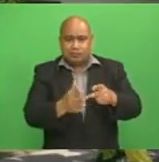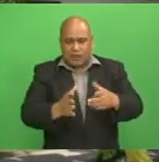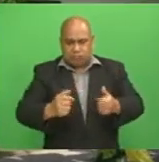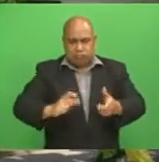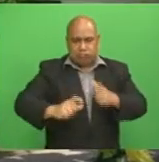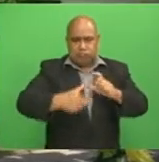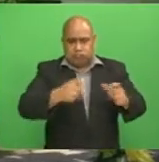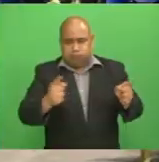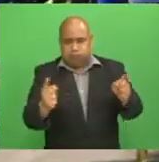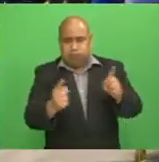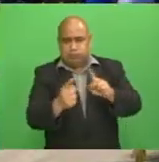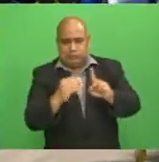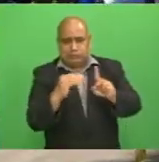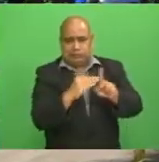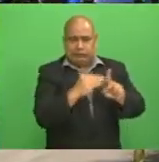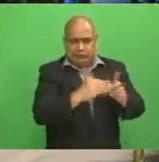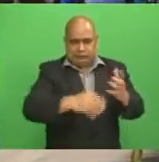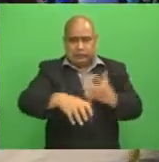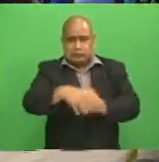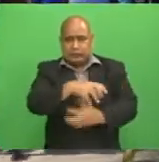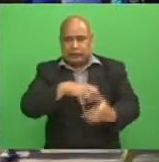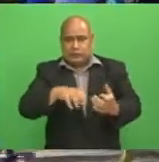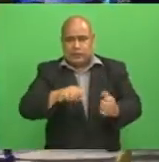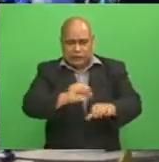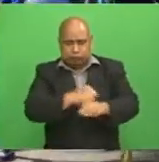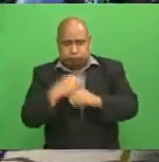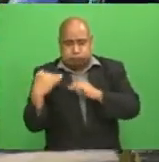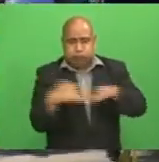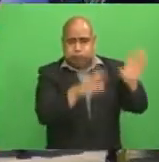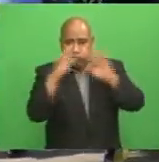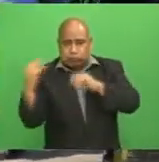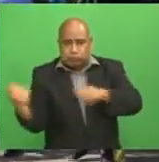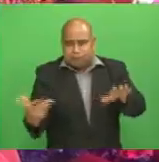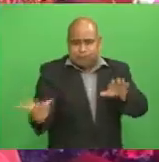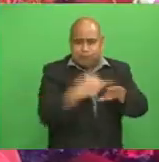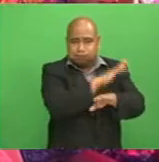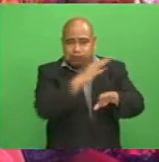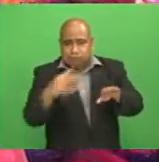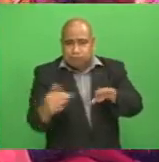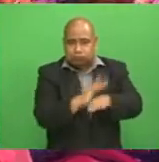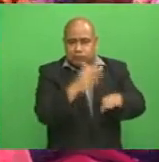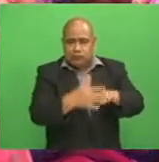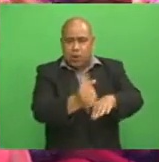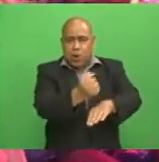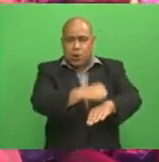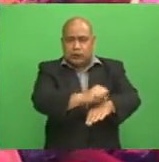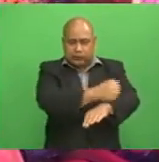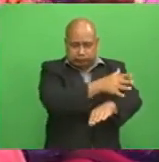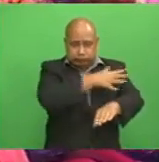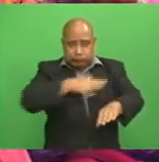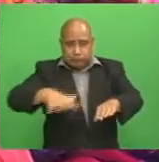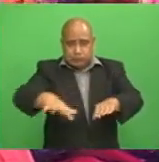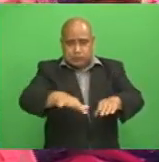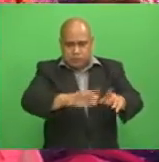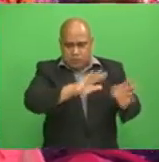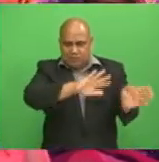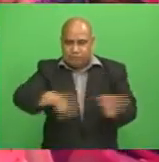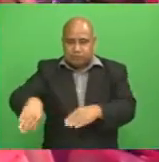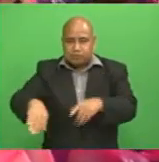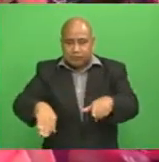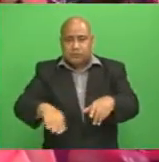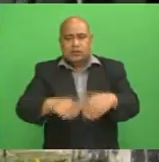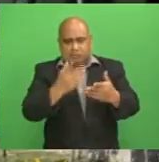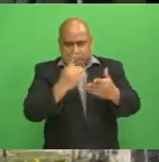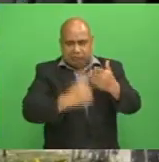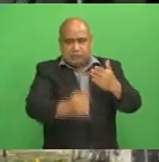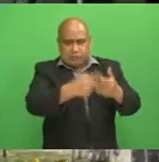strengthening storms and rising sea levels. Coastal erosion threatened the community even during normal high